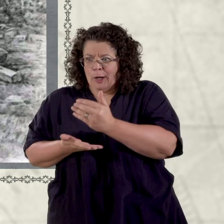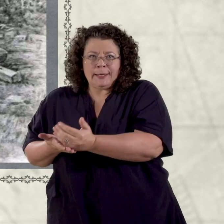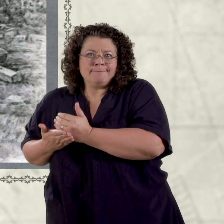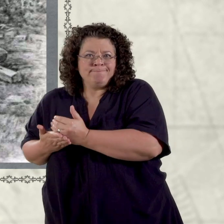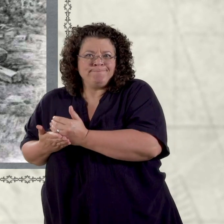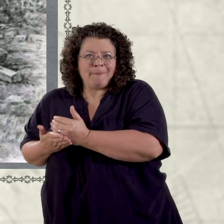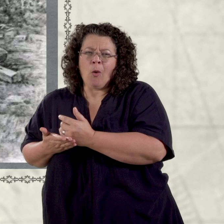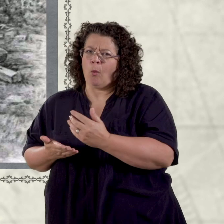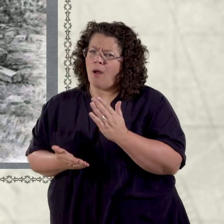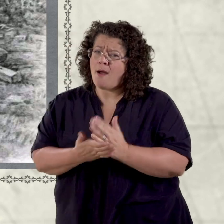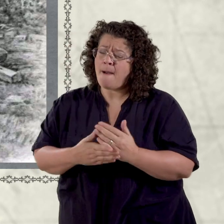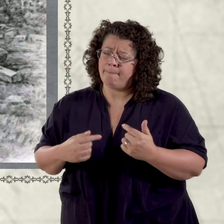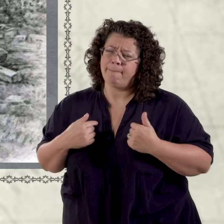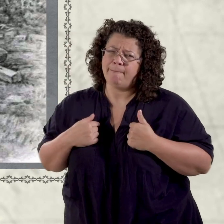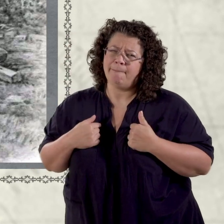security.